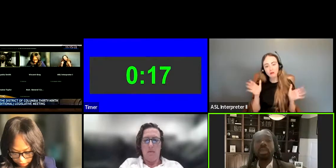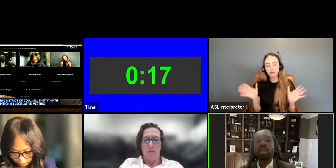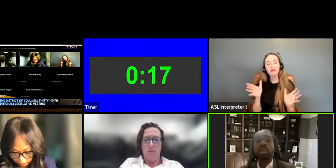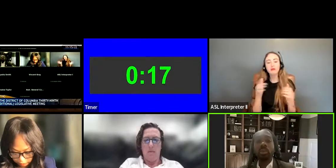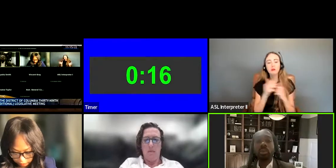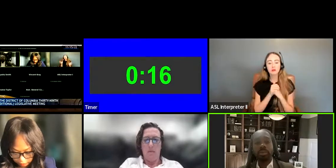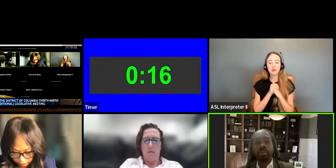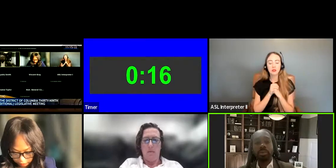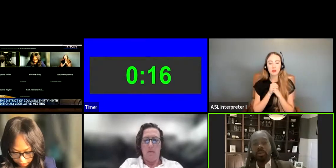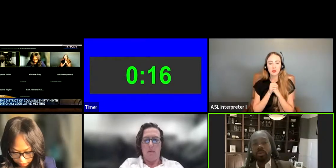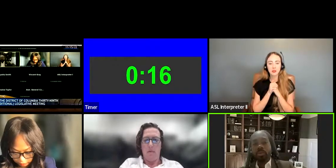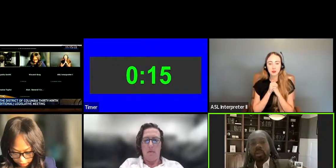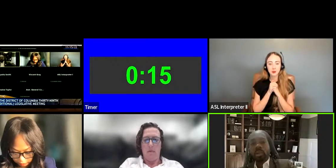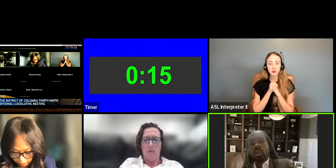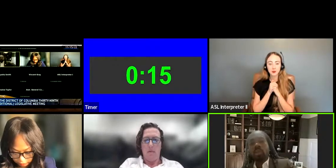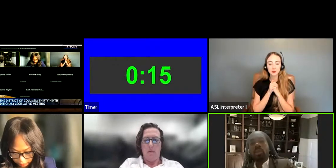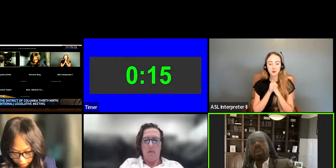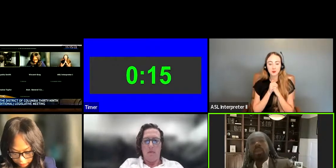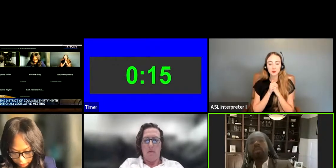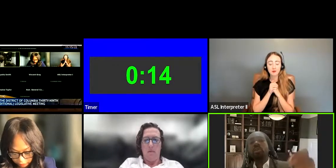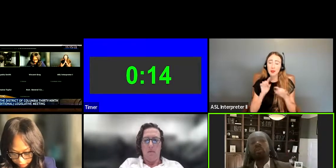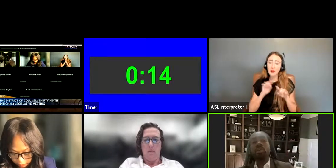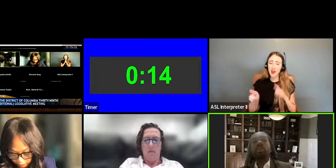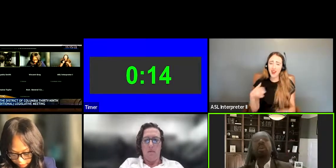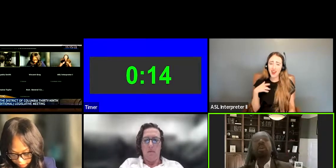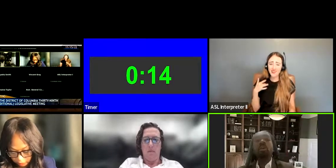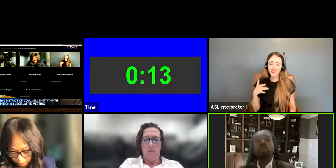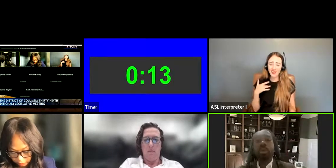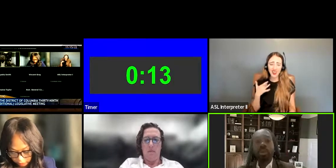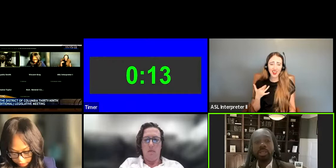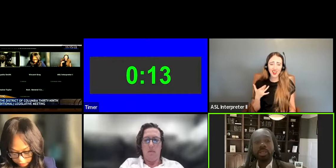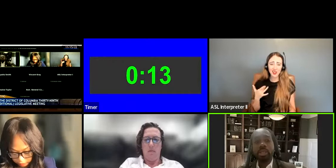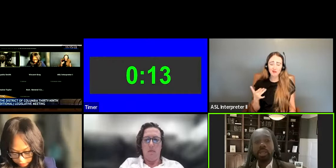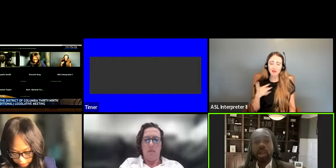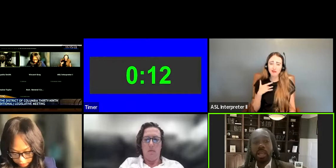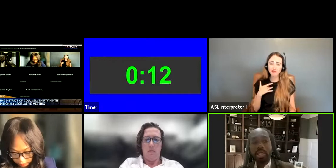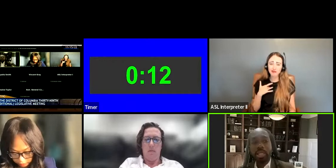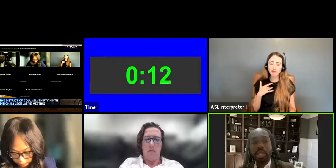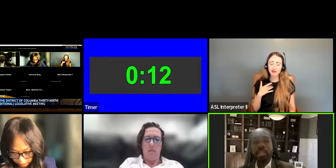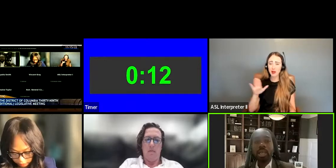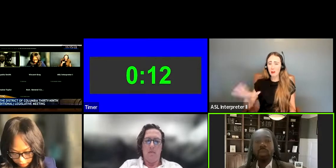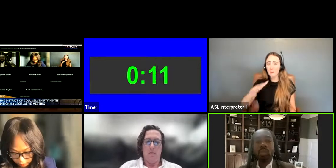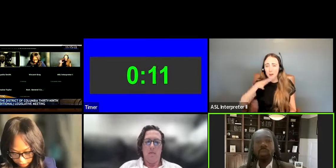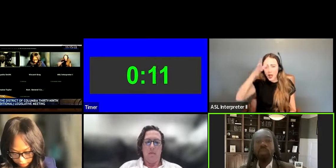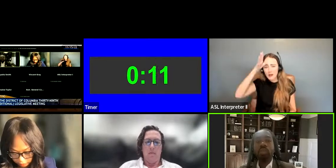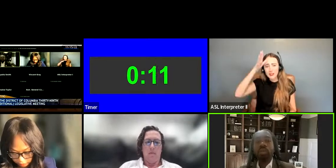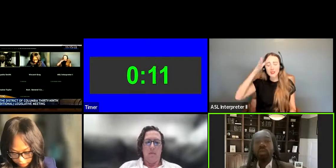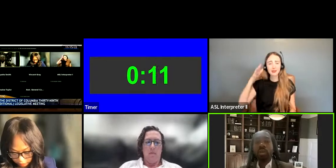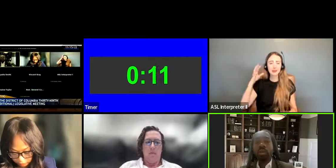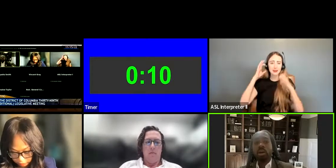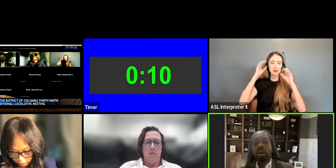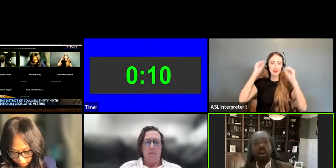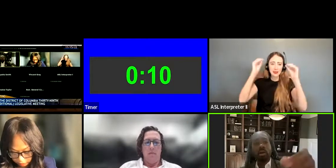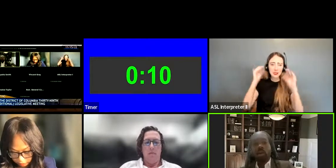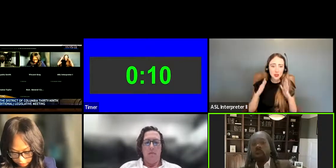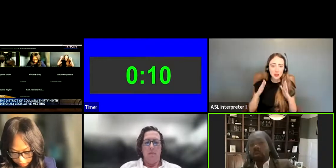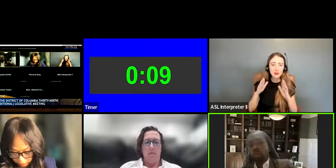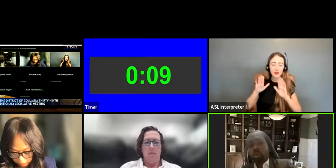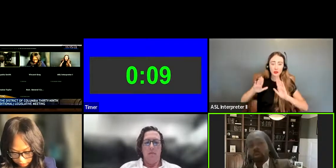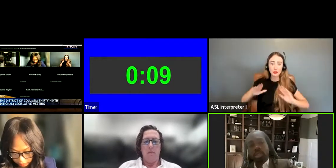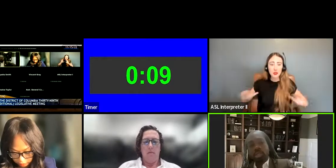some leeway. But I feel for my fellow parents, our educators, our children,